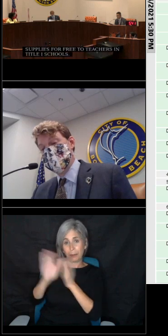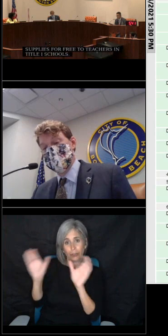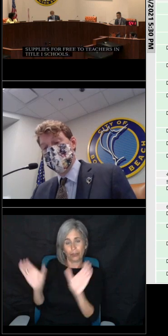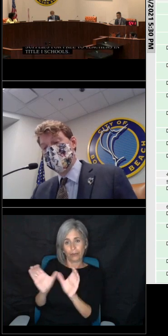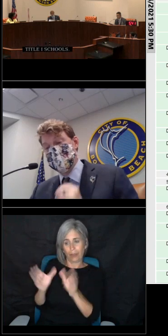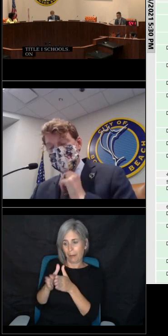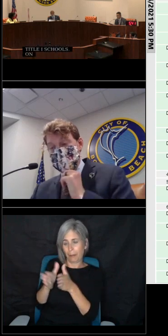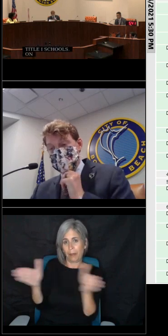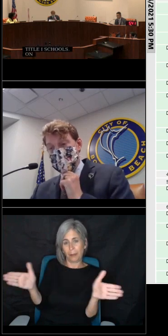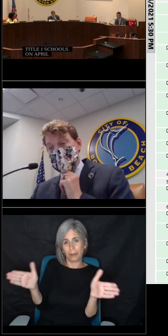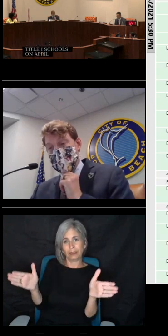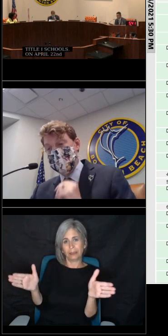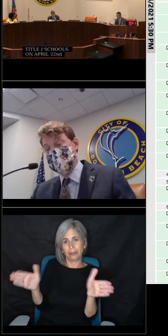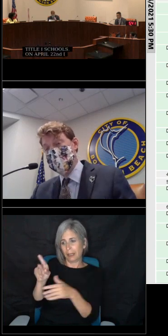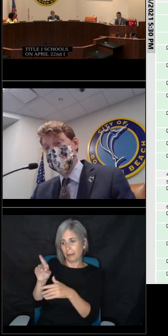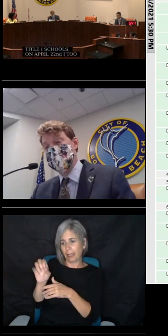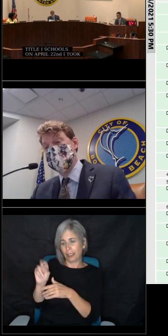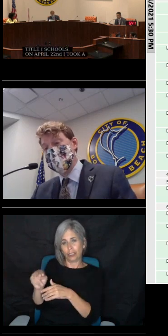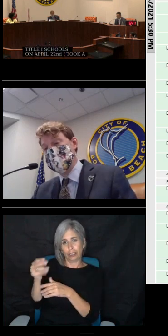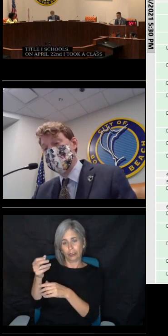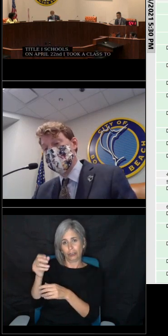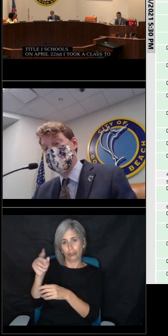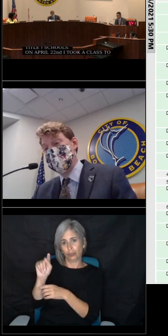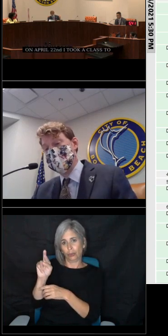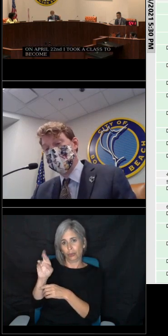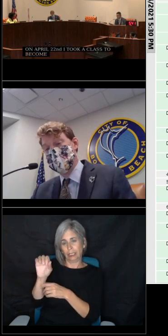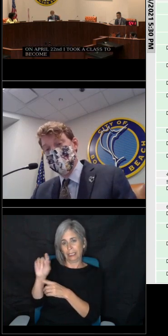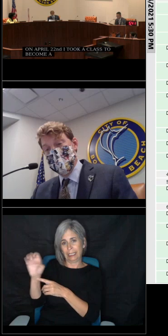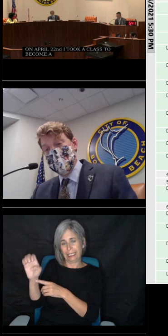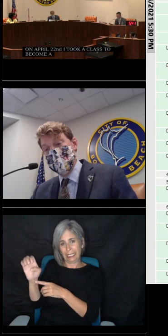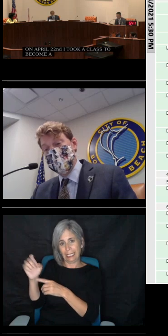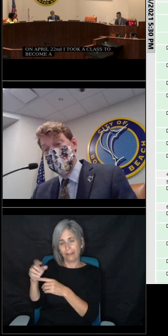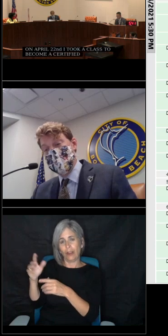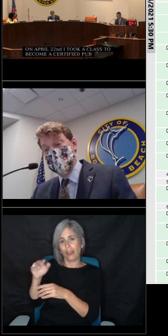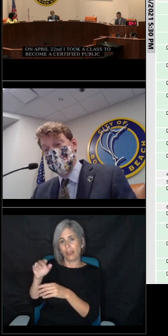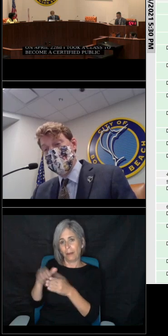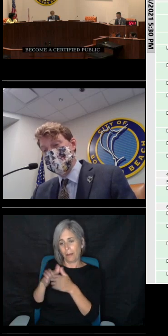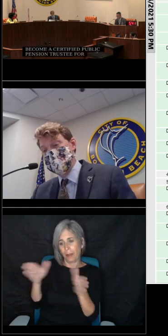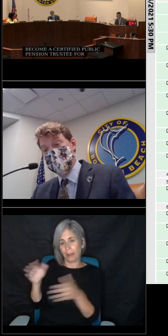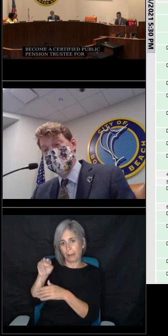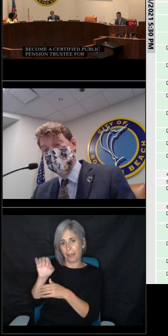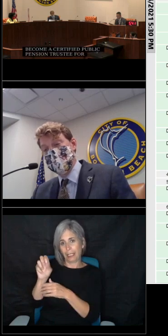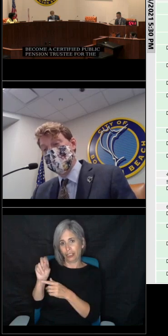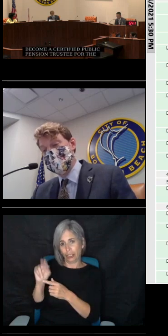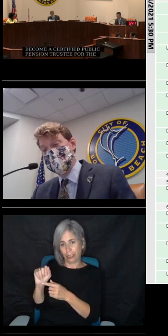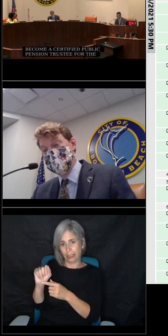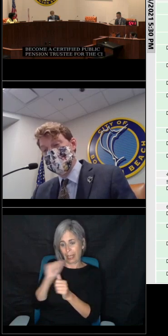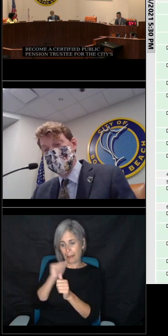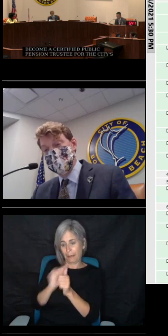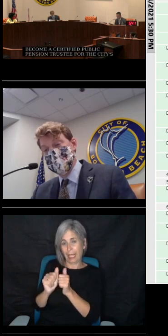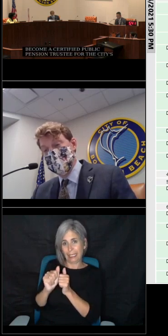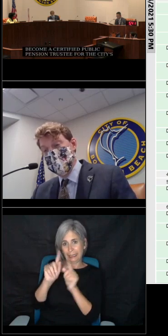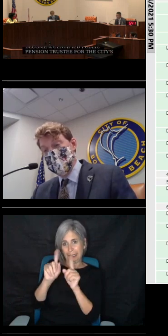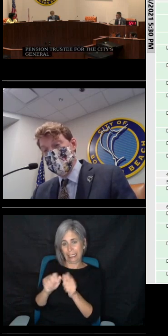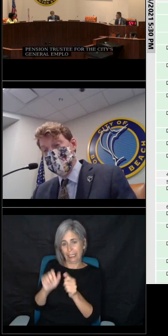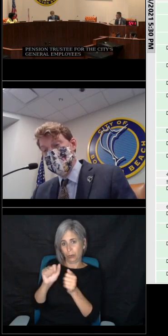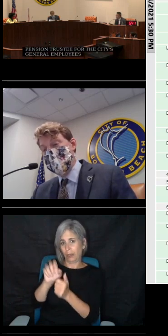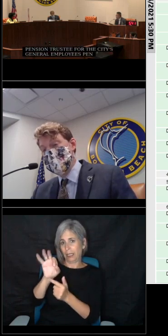public pension trustee for the city's general employees public pension. On Friday, I passed the test with a